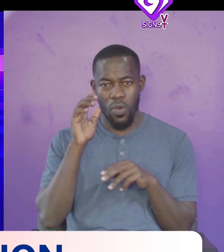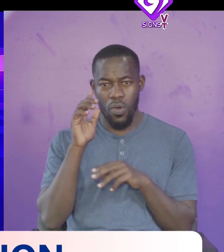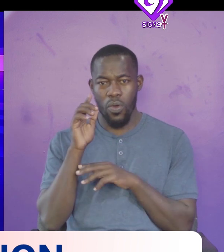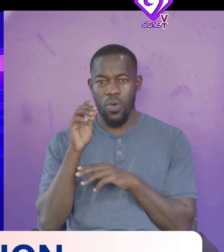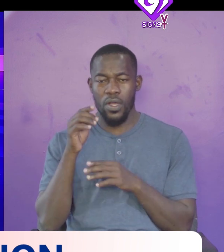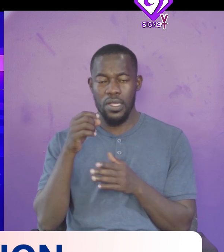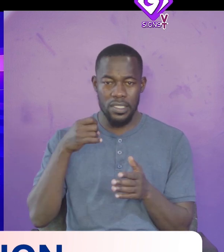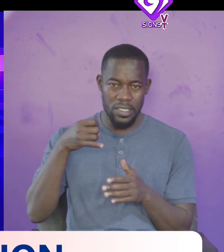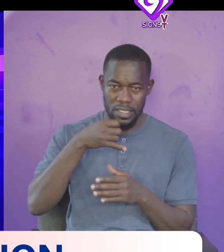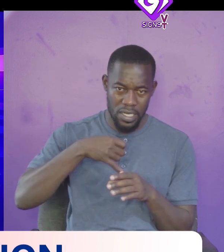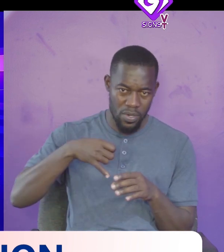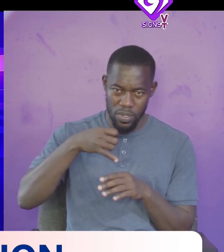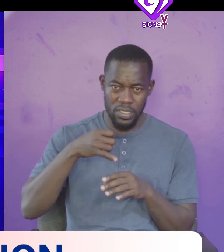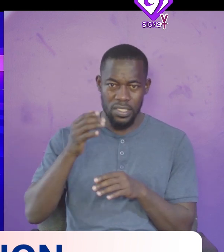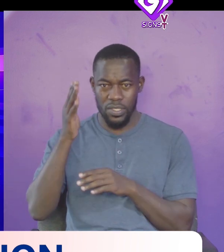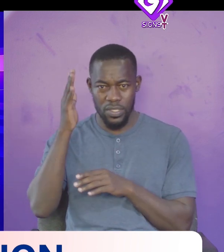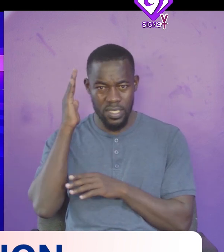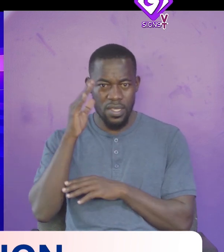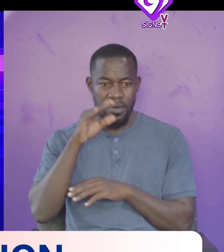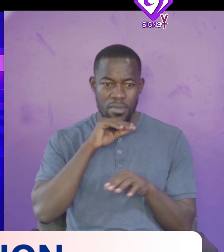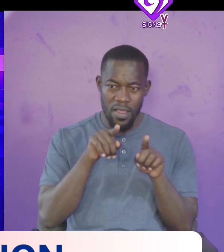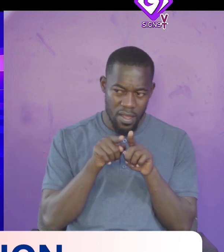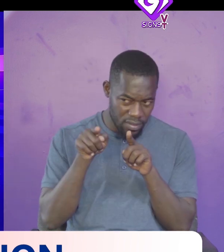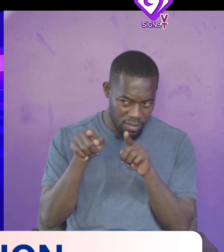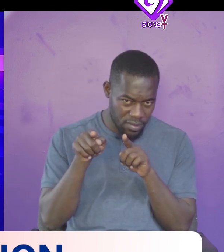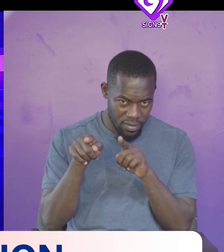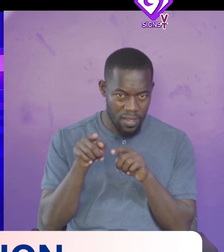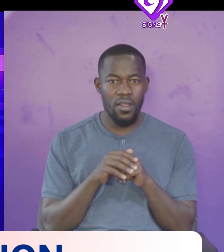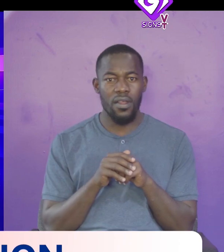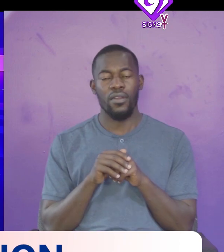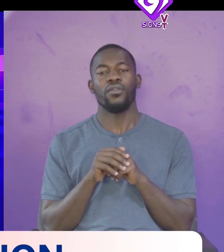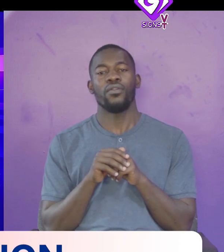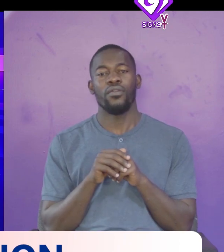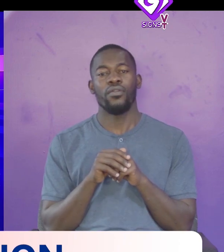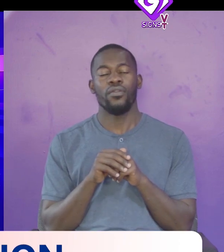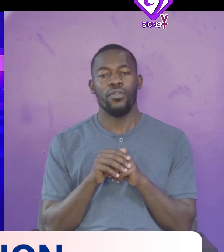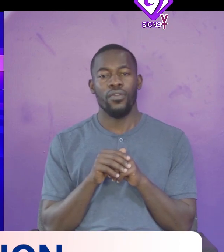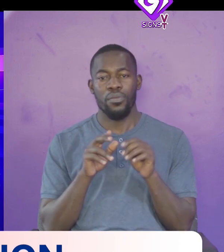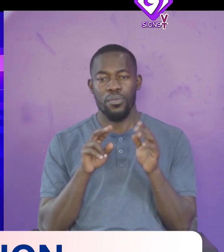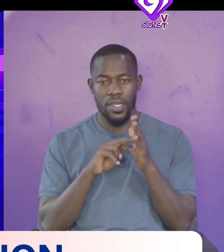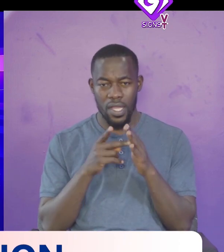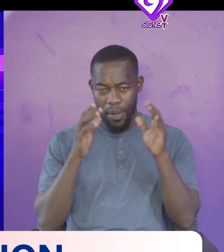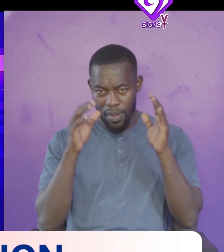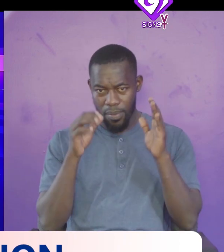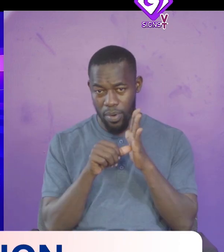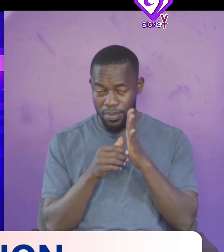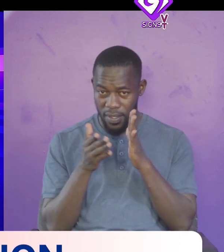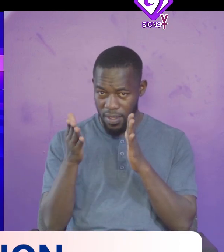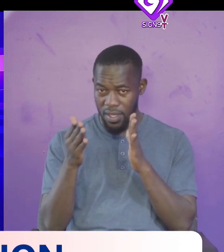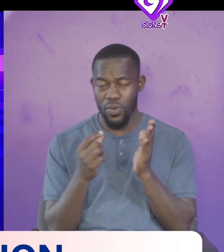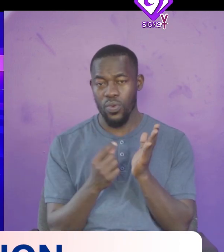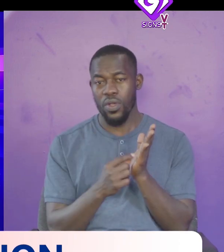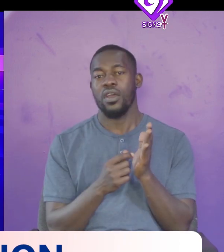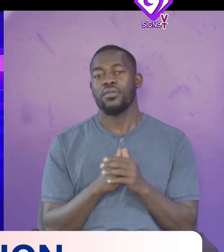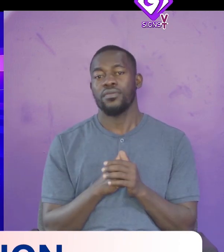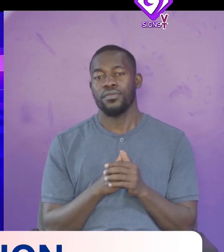internal security docket, his brother is inside. Whoa. So there is an issue in Uganda. There is a palace coup in Uganda. And what